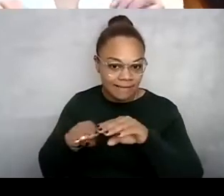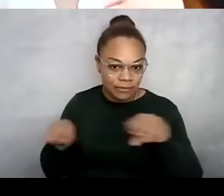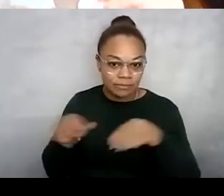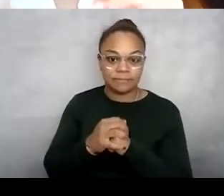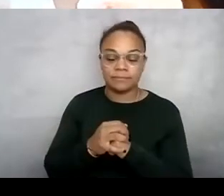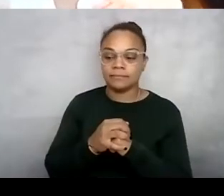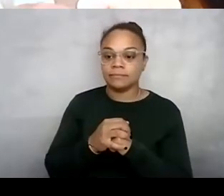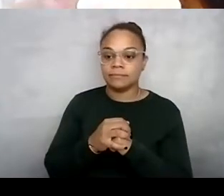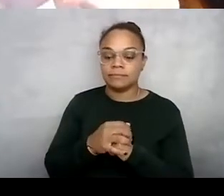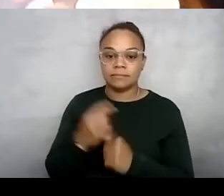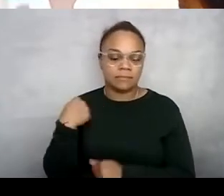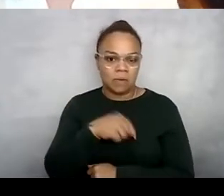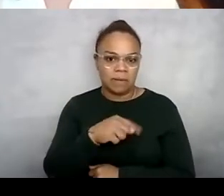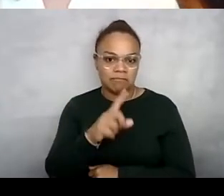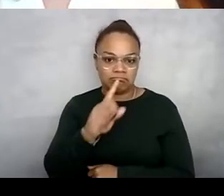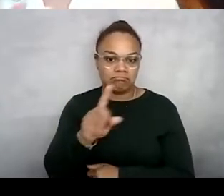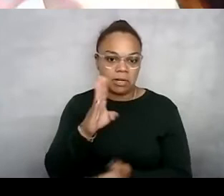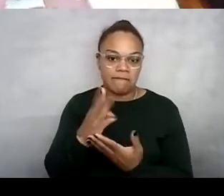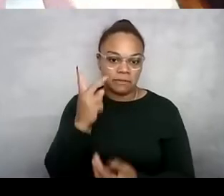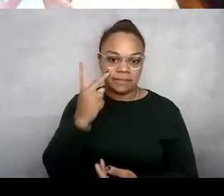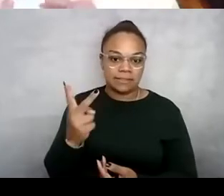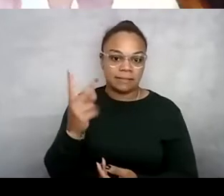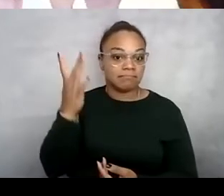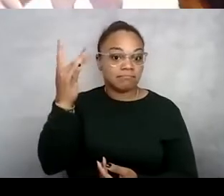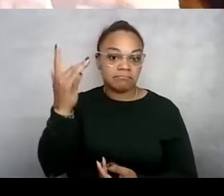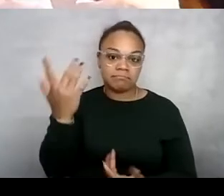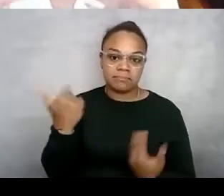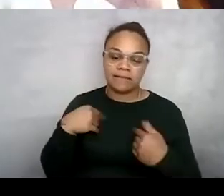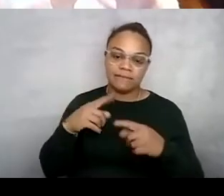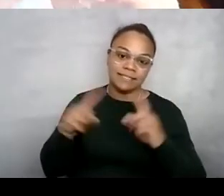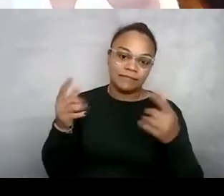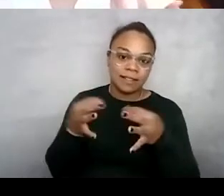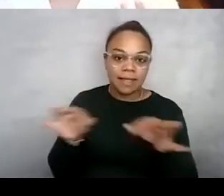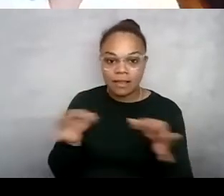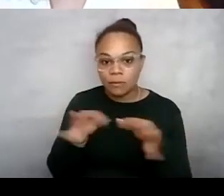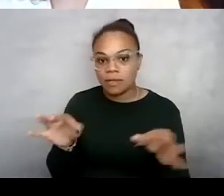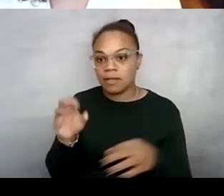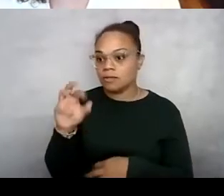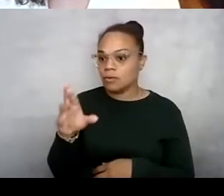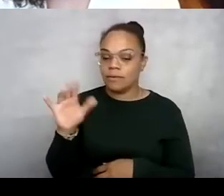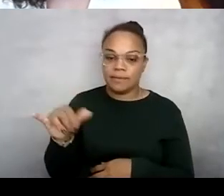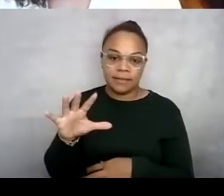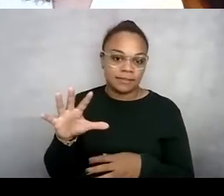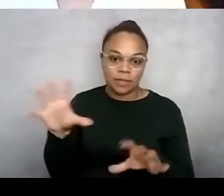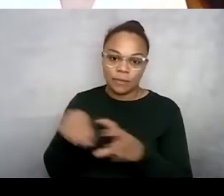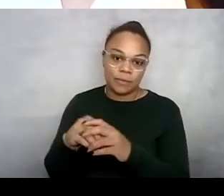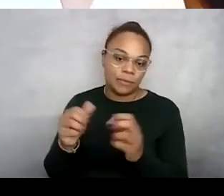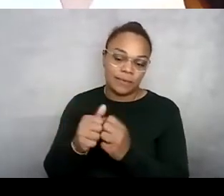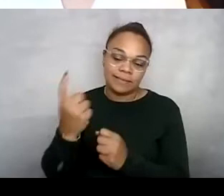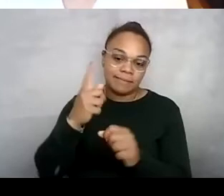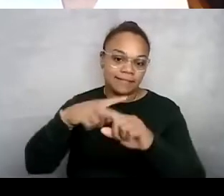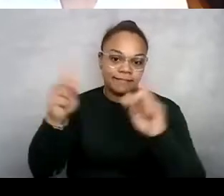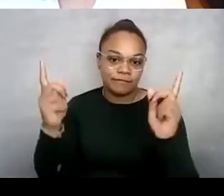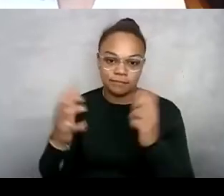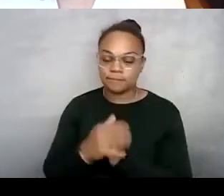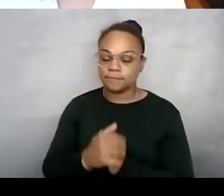and we don't see them because they have a different language, or maybe they're wrapped in something different.